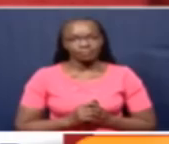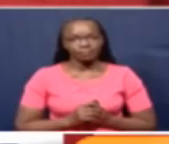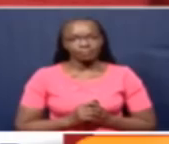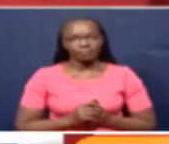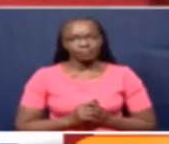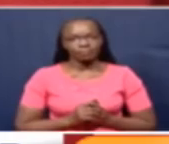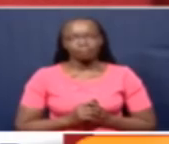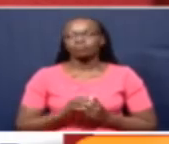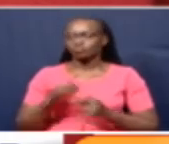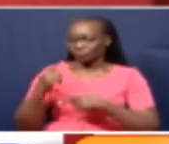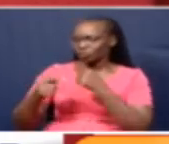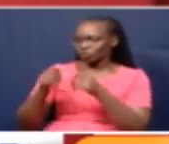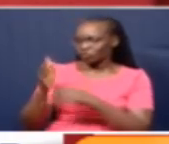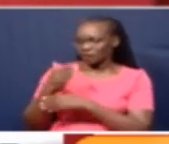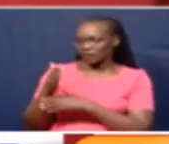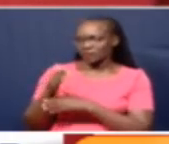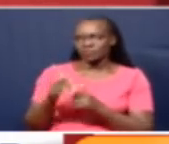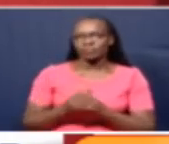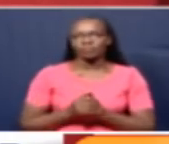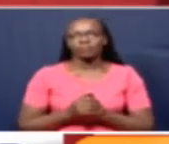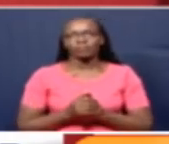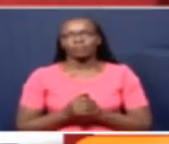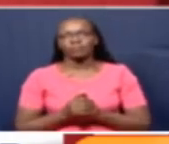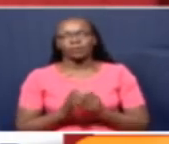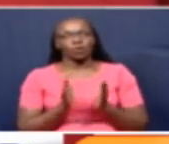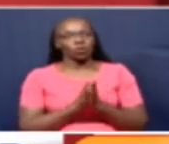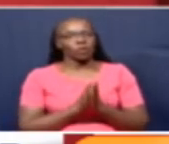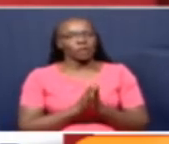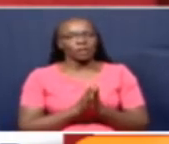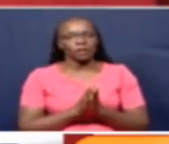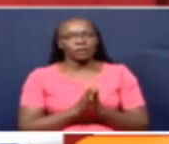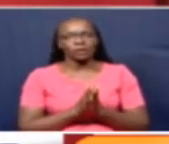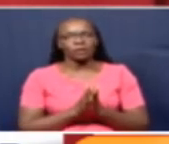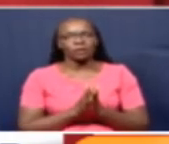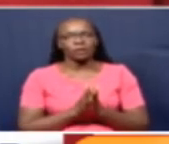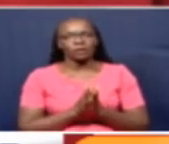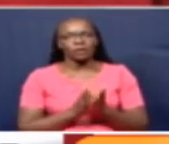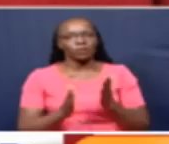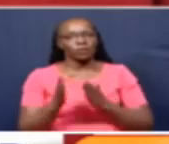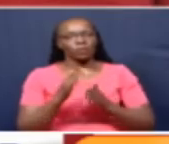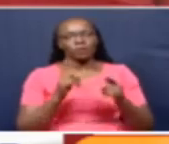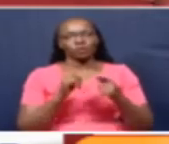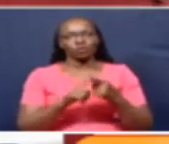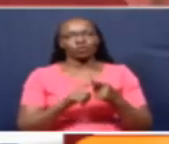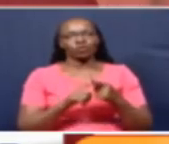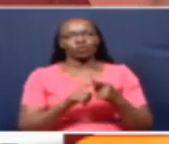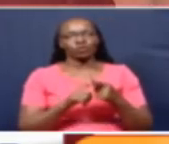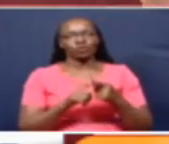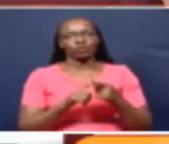on, sing that, Sal. Is our romance to continue?